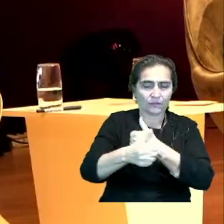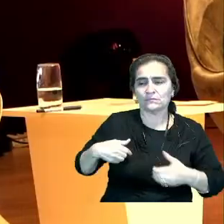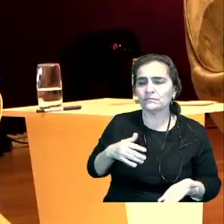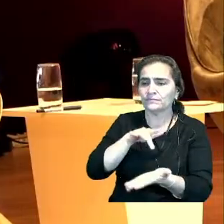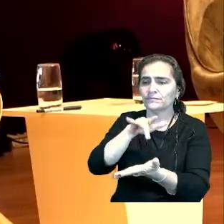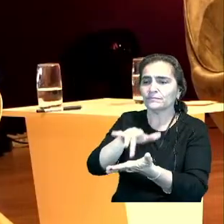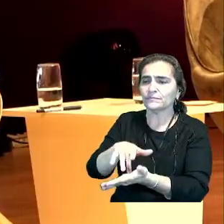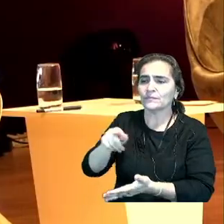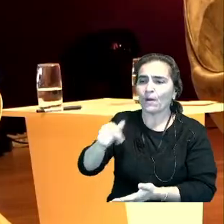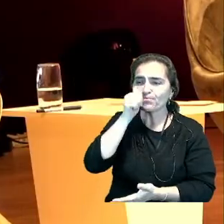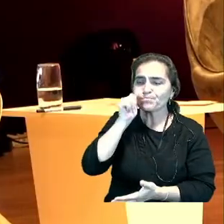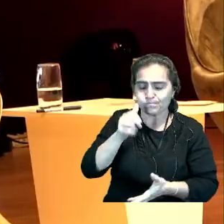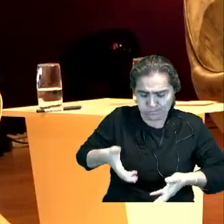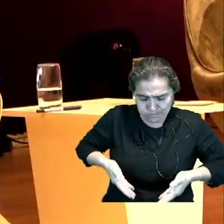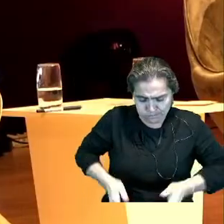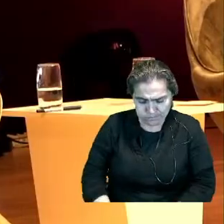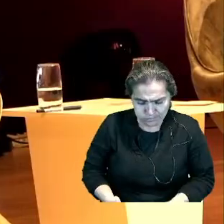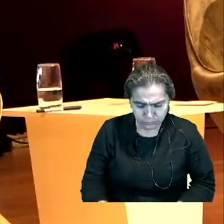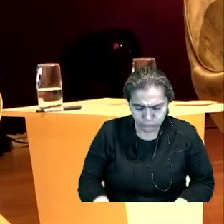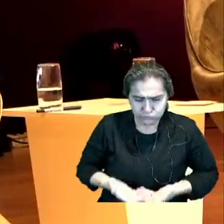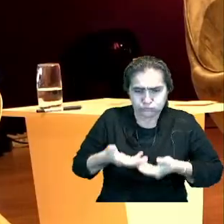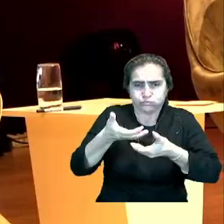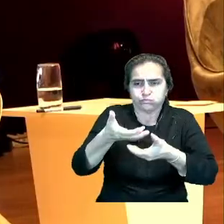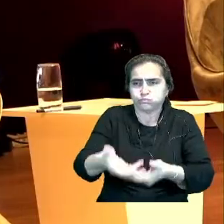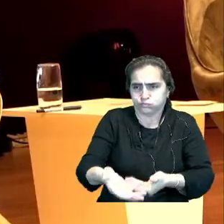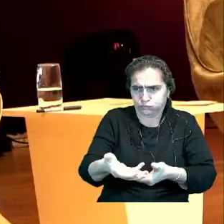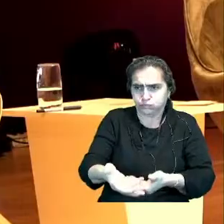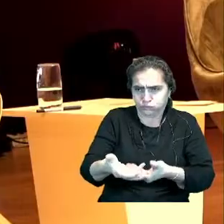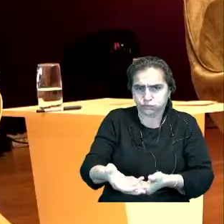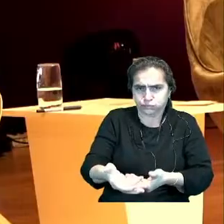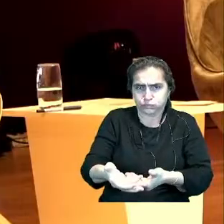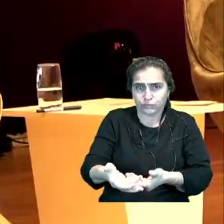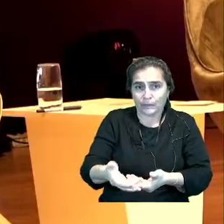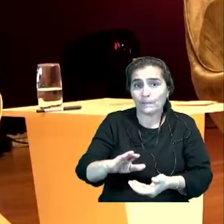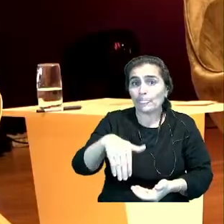empathy. Today, I will be your midwife. You can pay me,